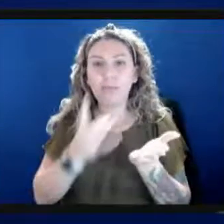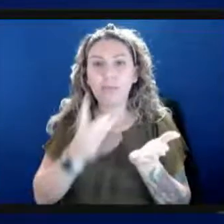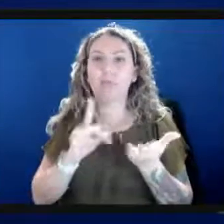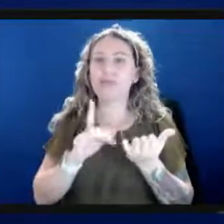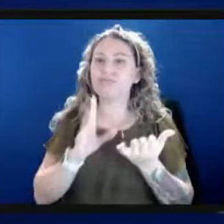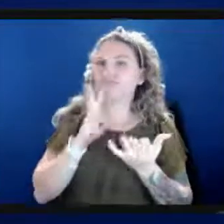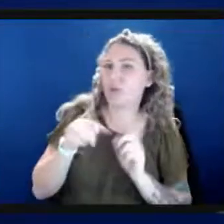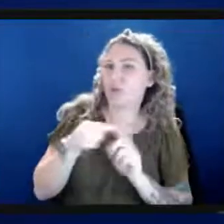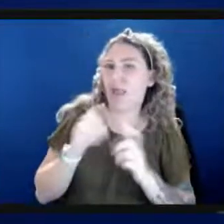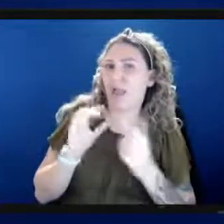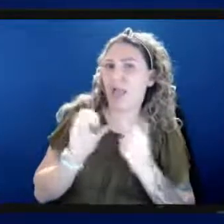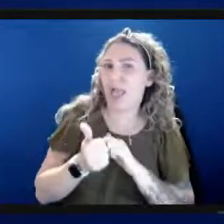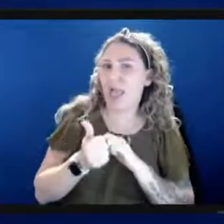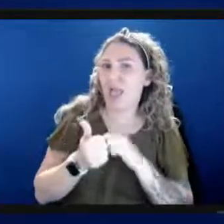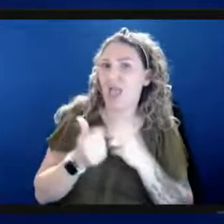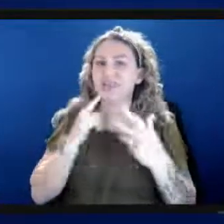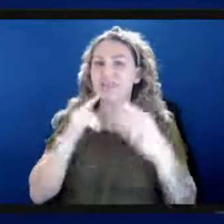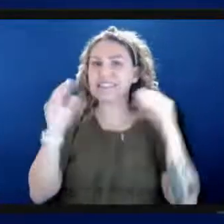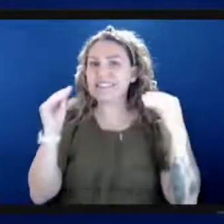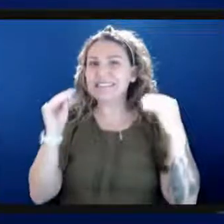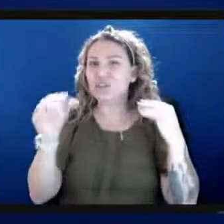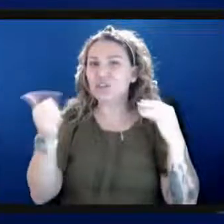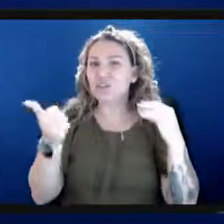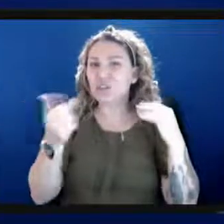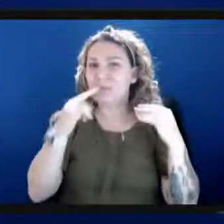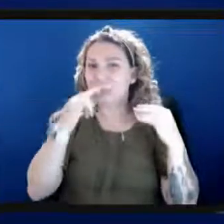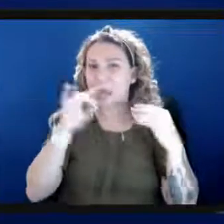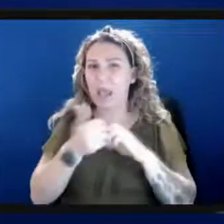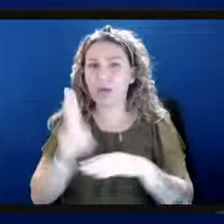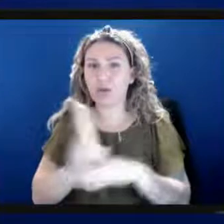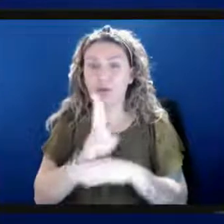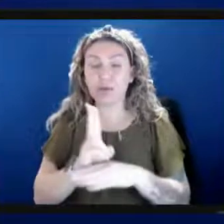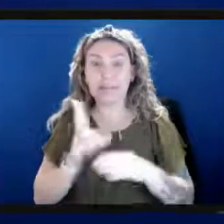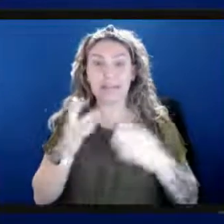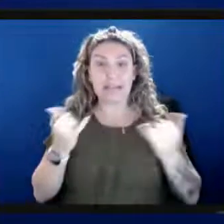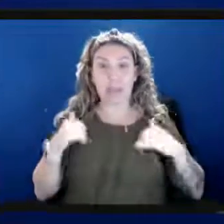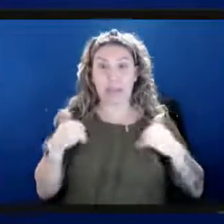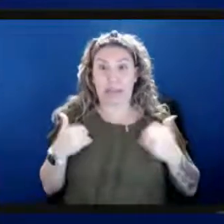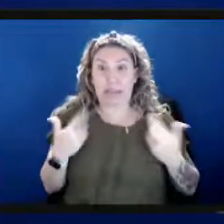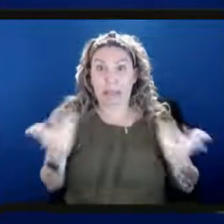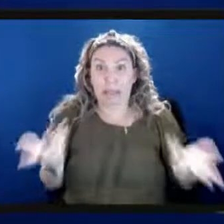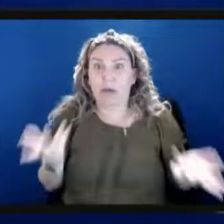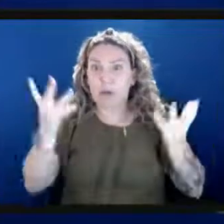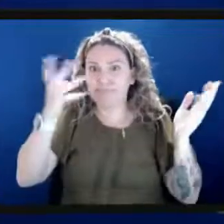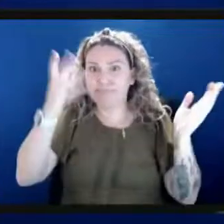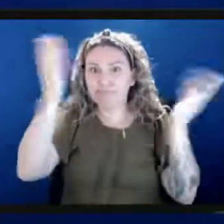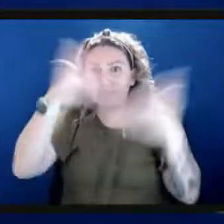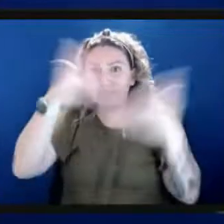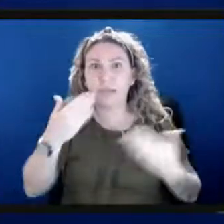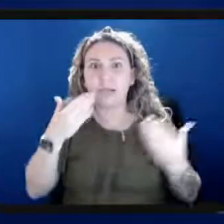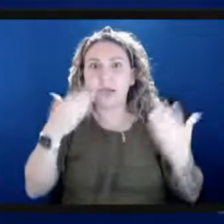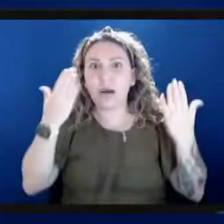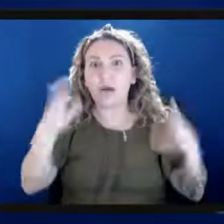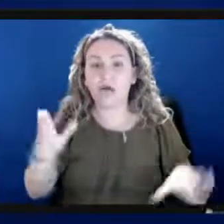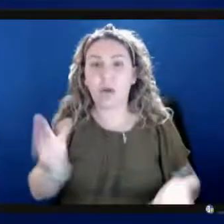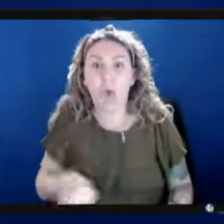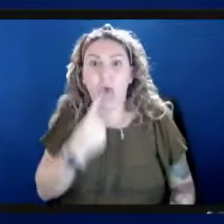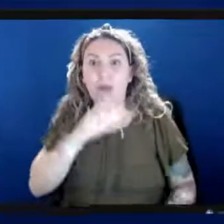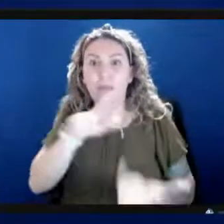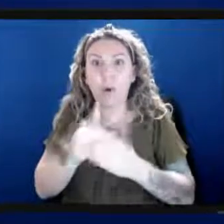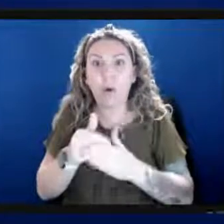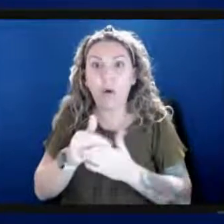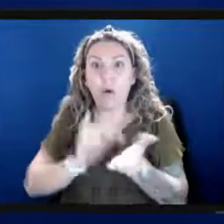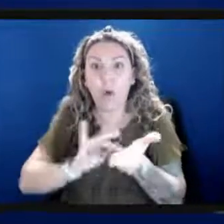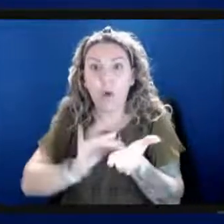people on how to use it. Now, a youngster might not know how to use it and might take the whole pill. Some of our other people who